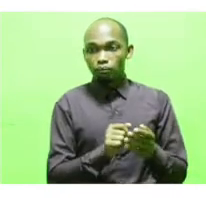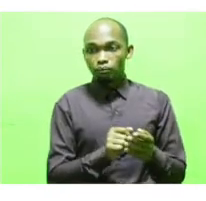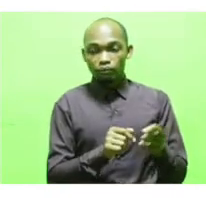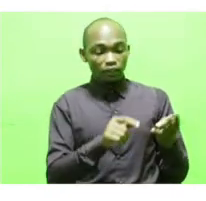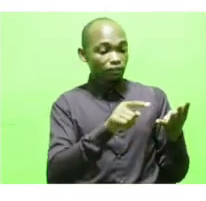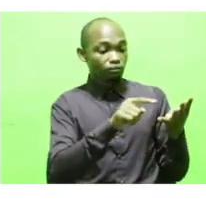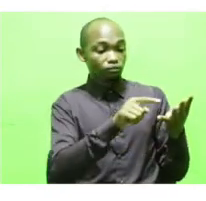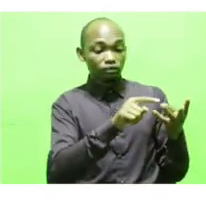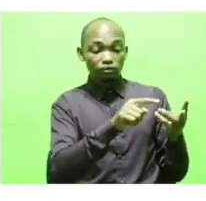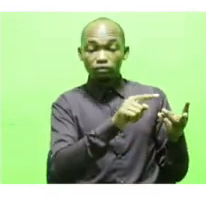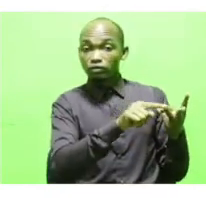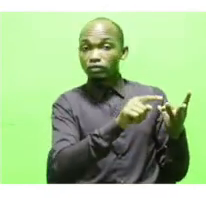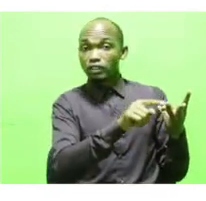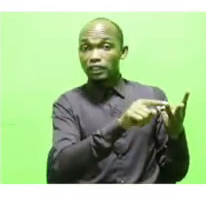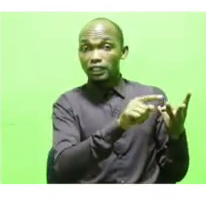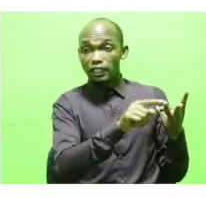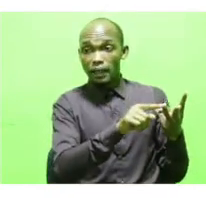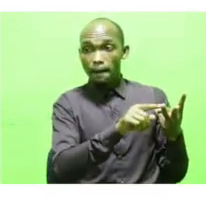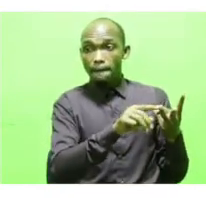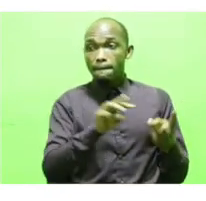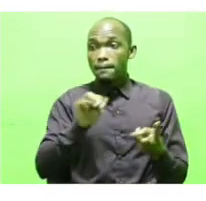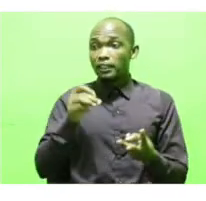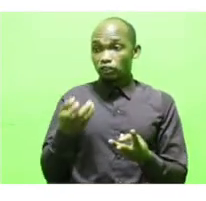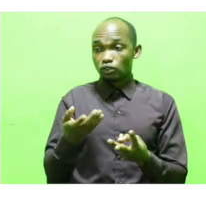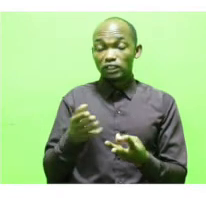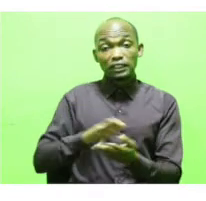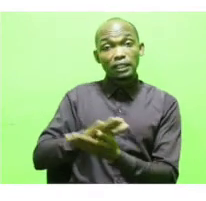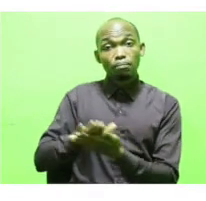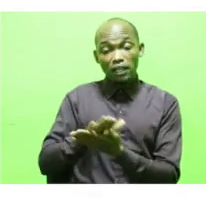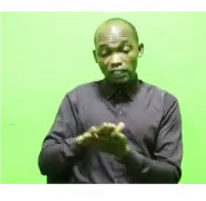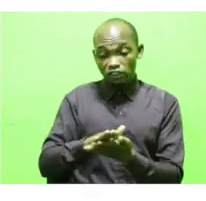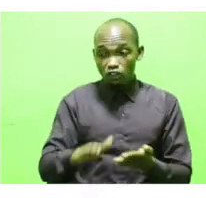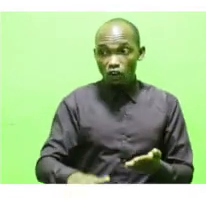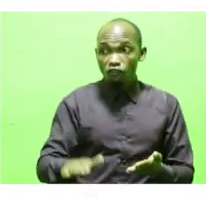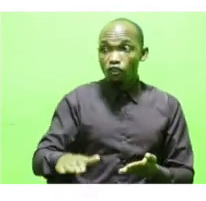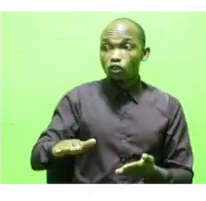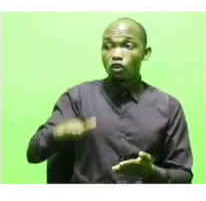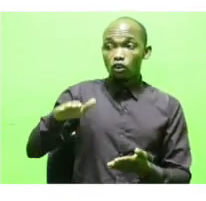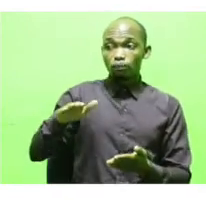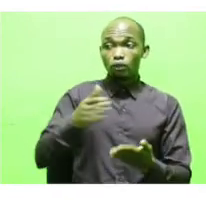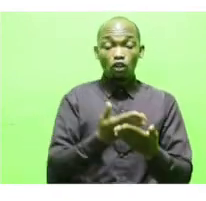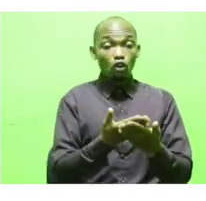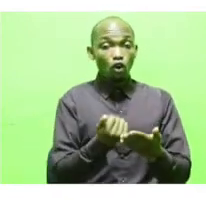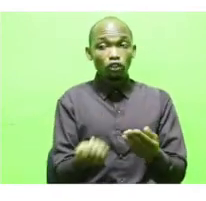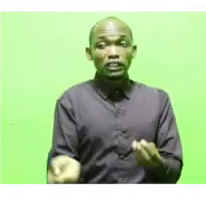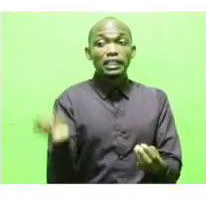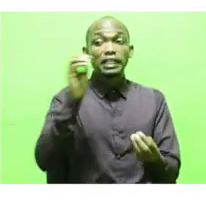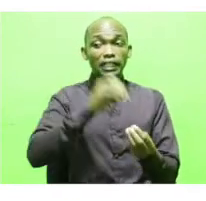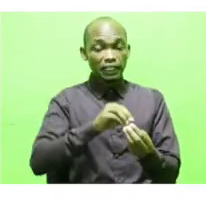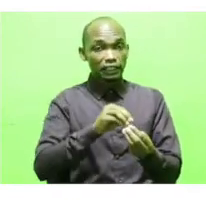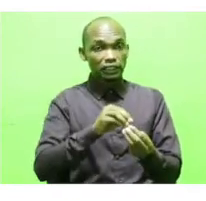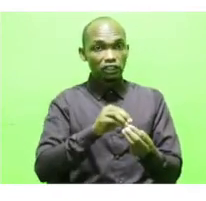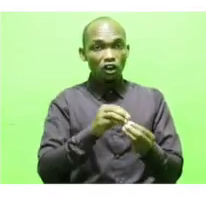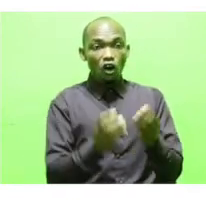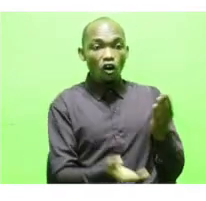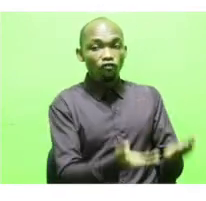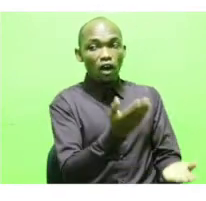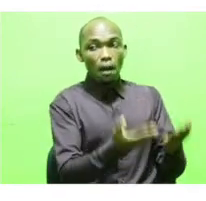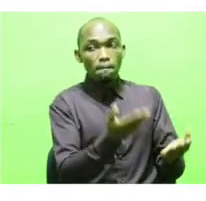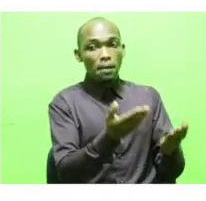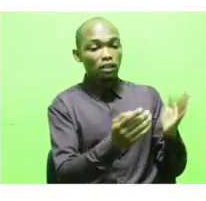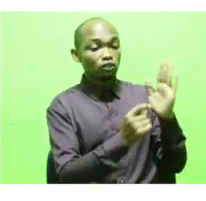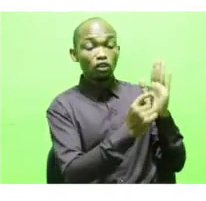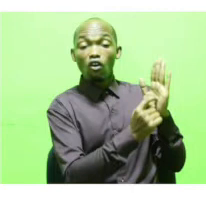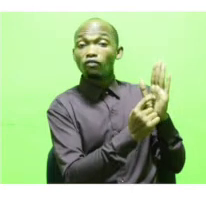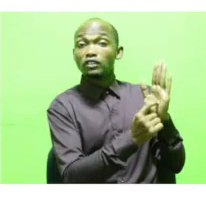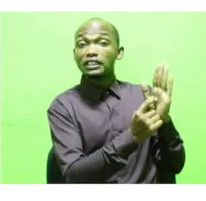Mitosis is the basic of growth, as it causes an increase in the number of cells. We all know that in mitosis, as we have talked about